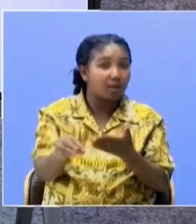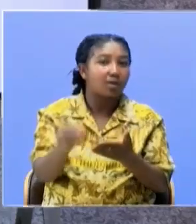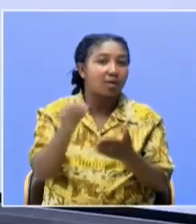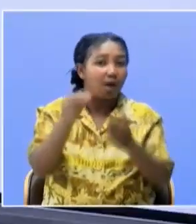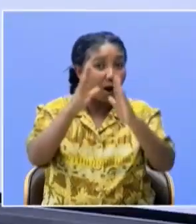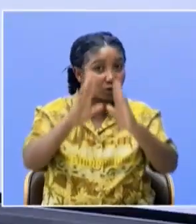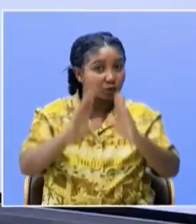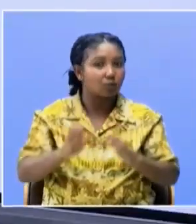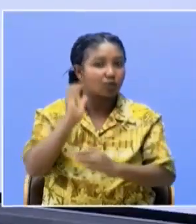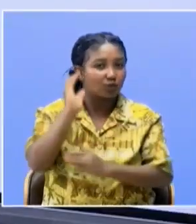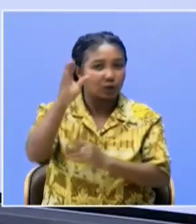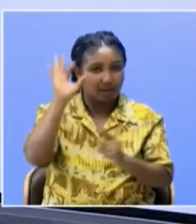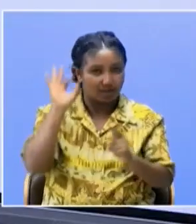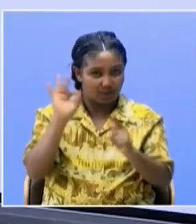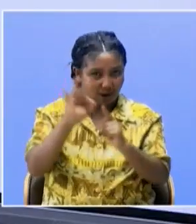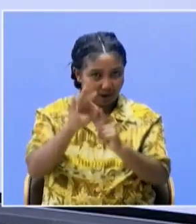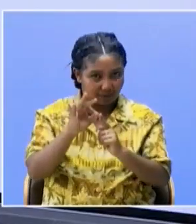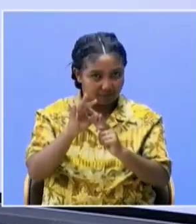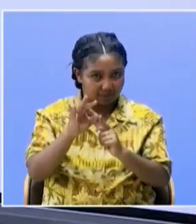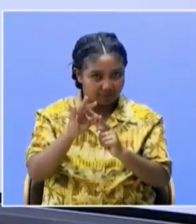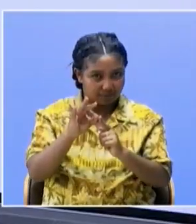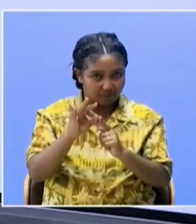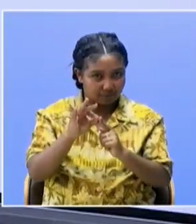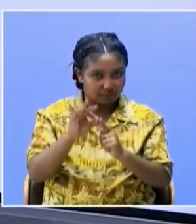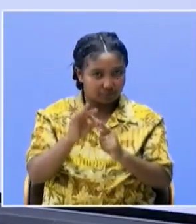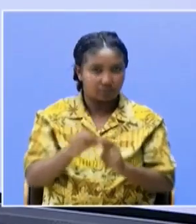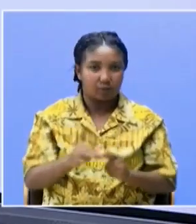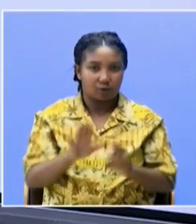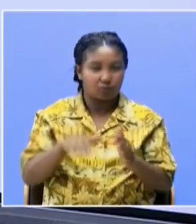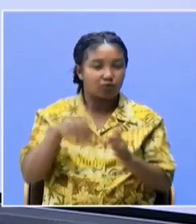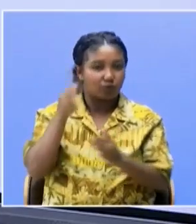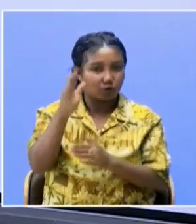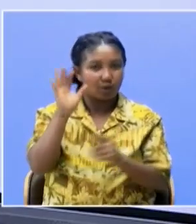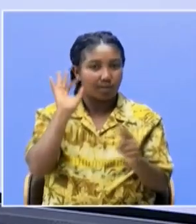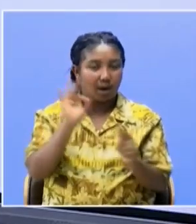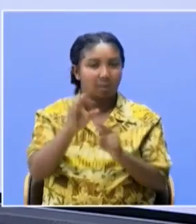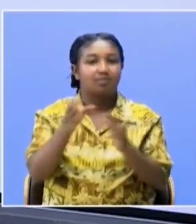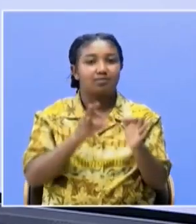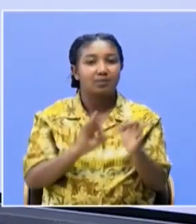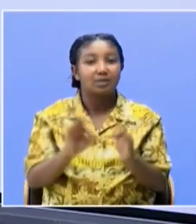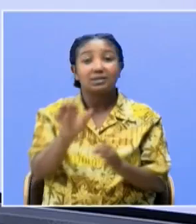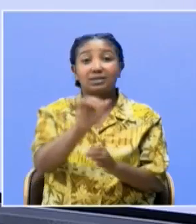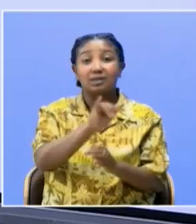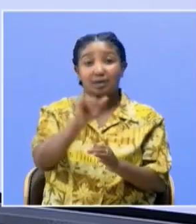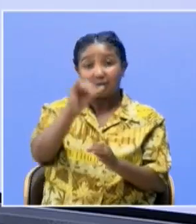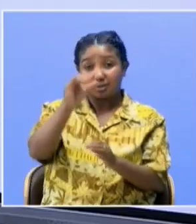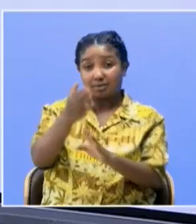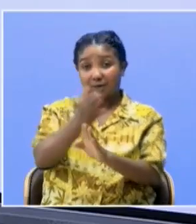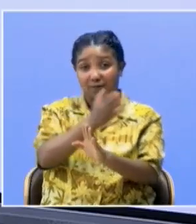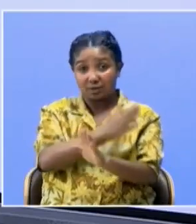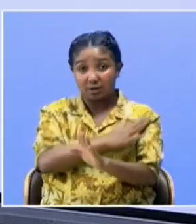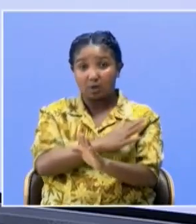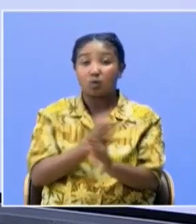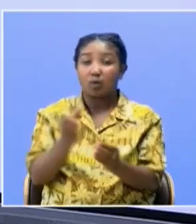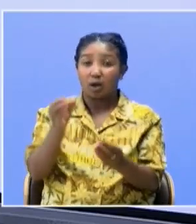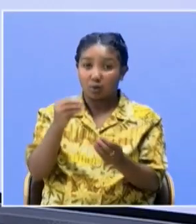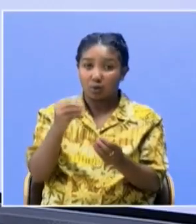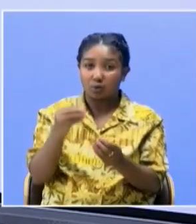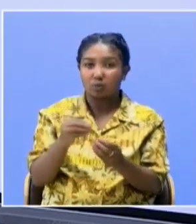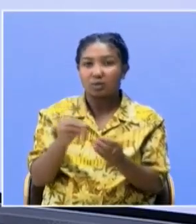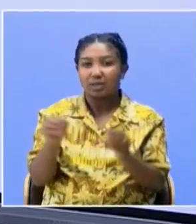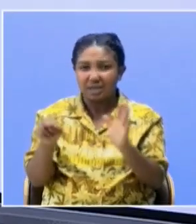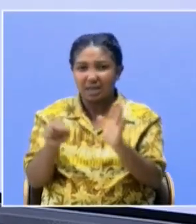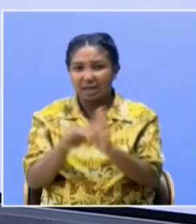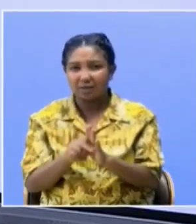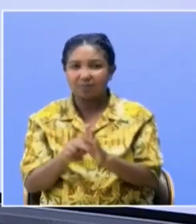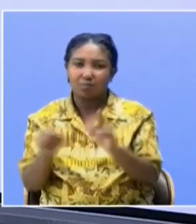future plans. A plan that a person made to do in the future. Just like the previous one, we can also make negative